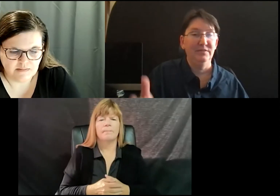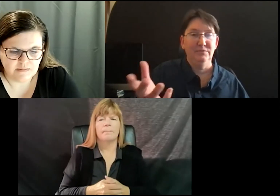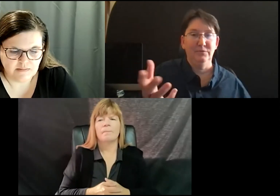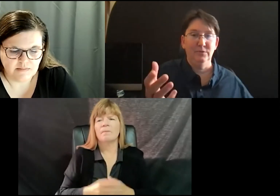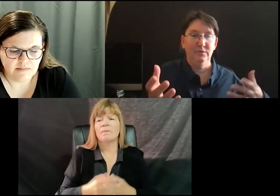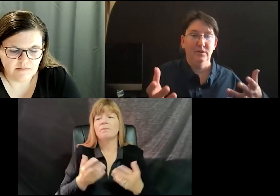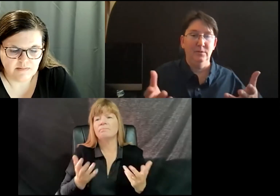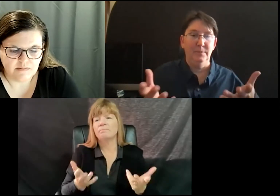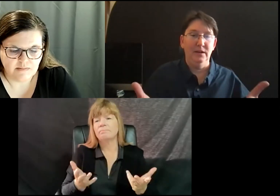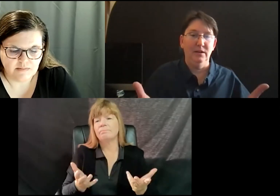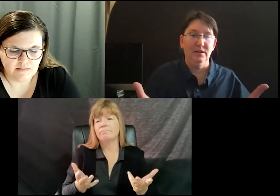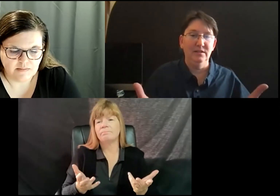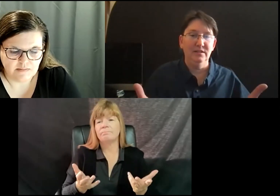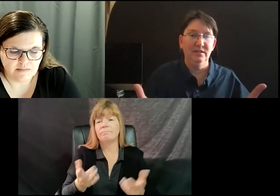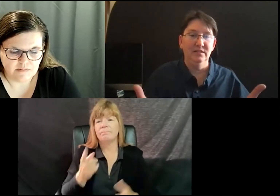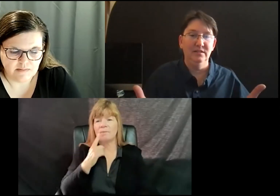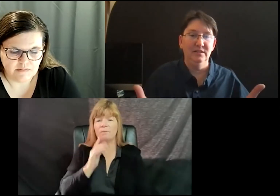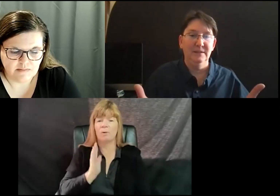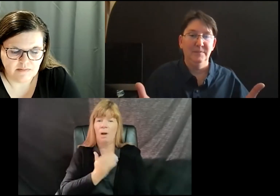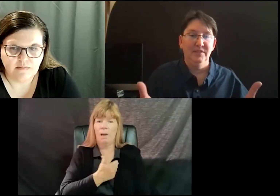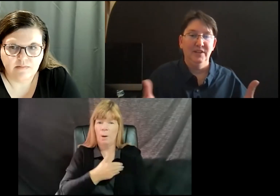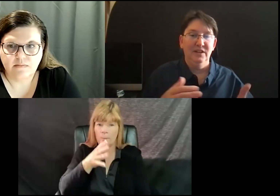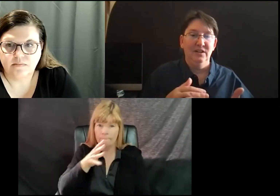Now, for our parents,